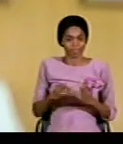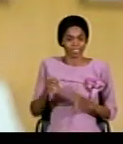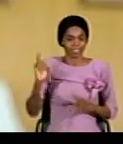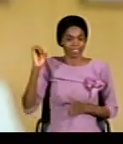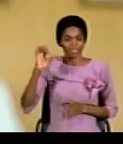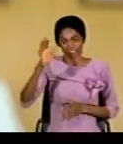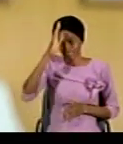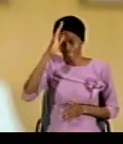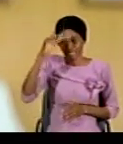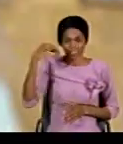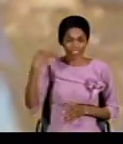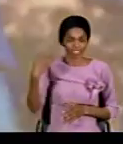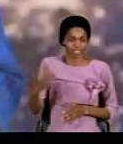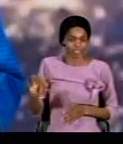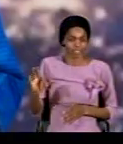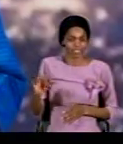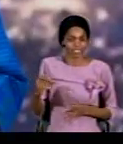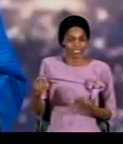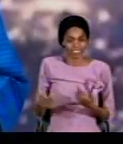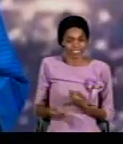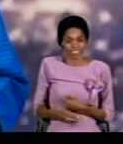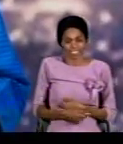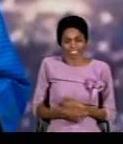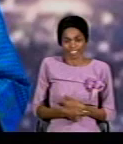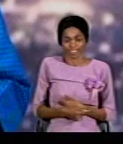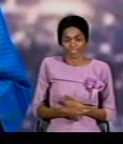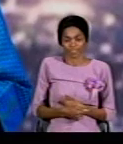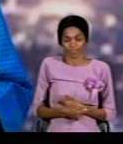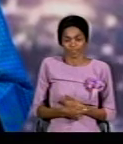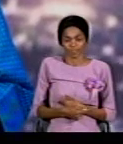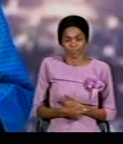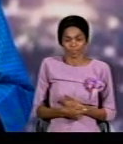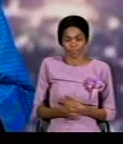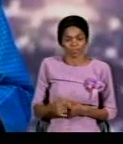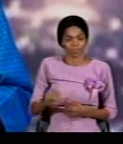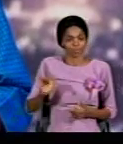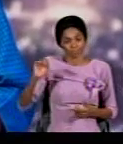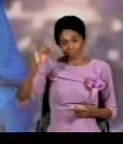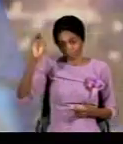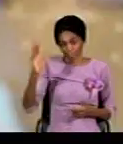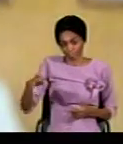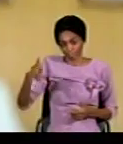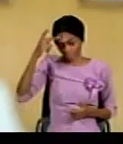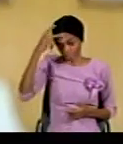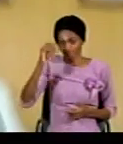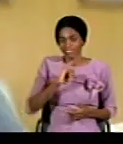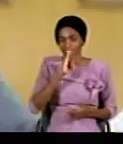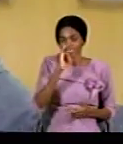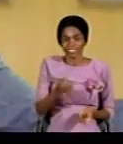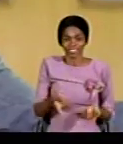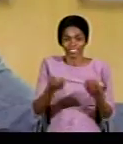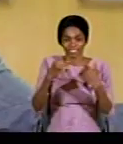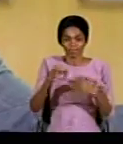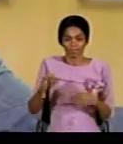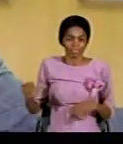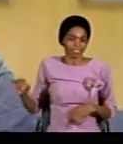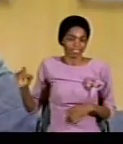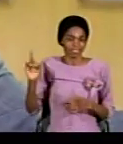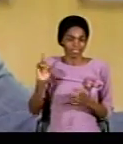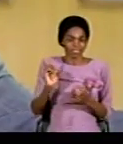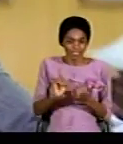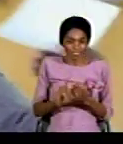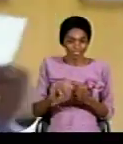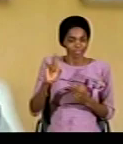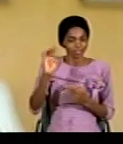modern-day Pentecostalism in Nigeria, Pastor W. Kumuyi, is coming to Ibadan. That's great good